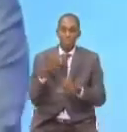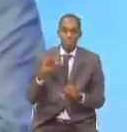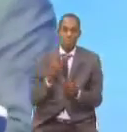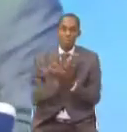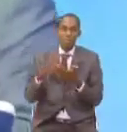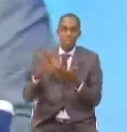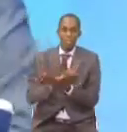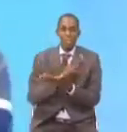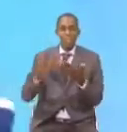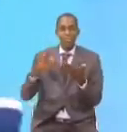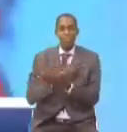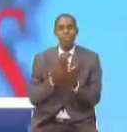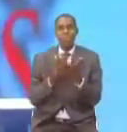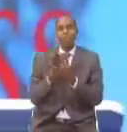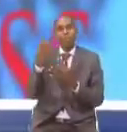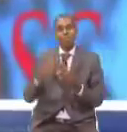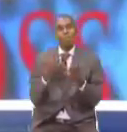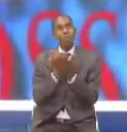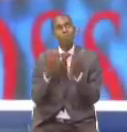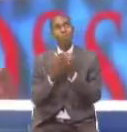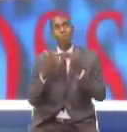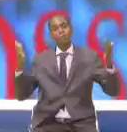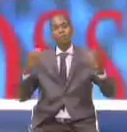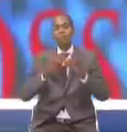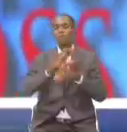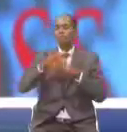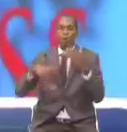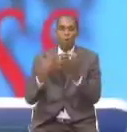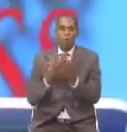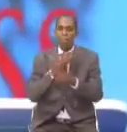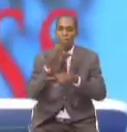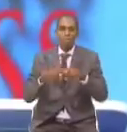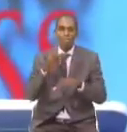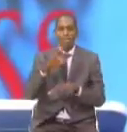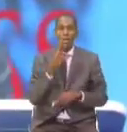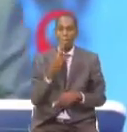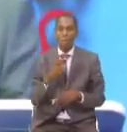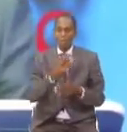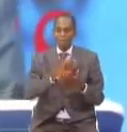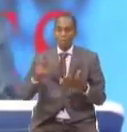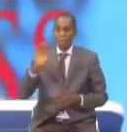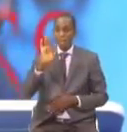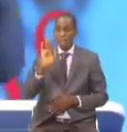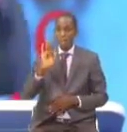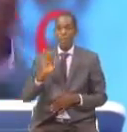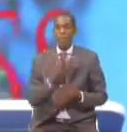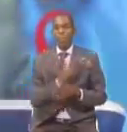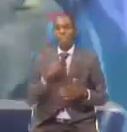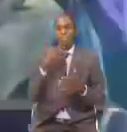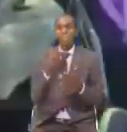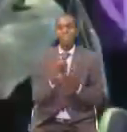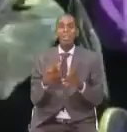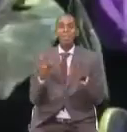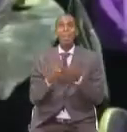through the crucified in whatever nation you are. And then in verse 9, he tells us, for the heavens